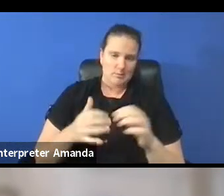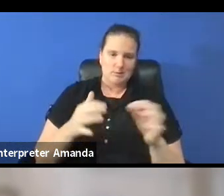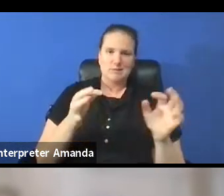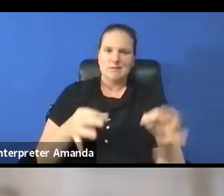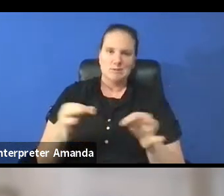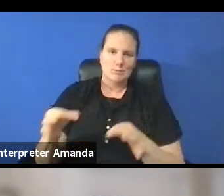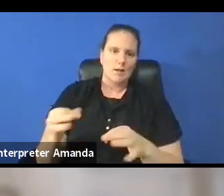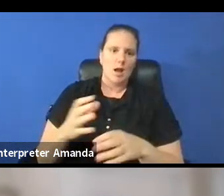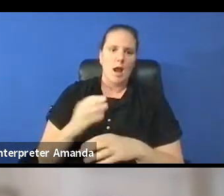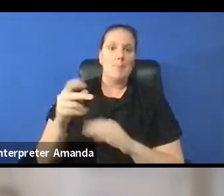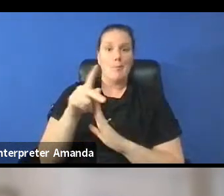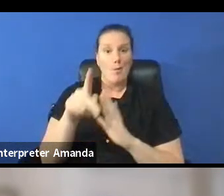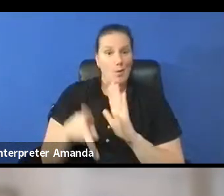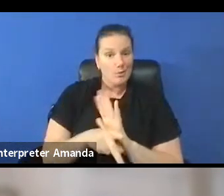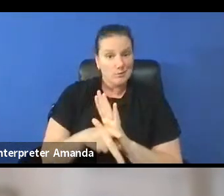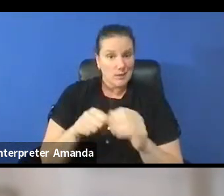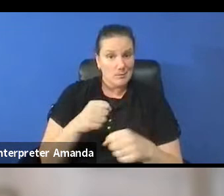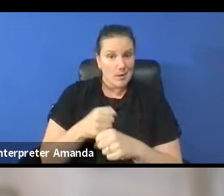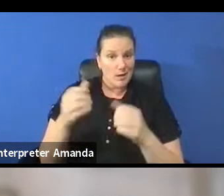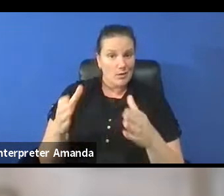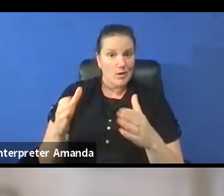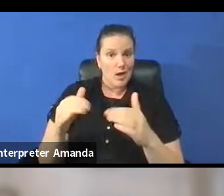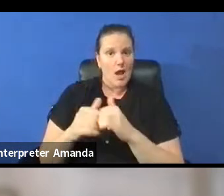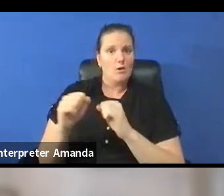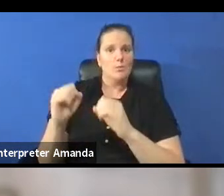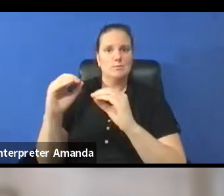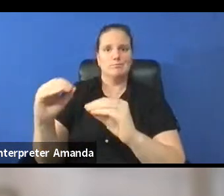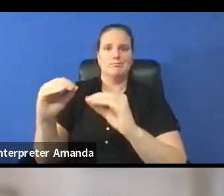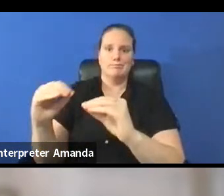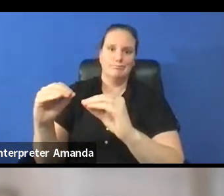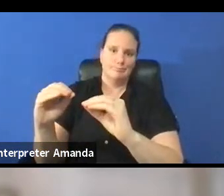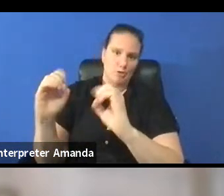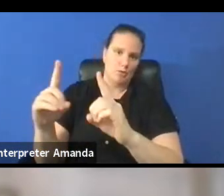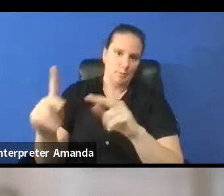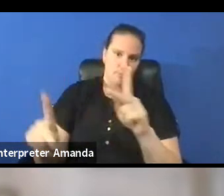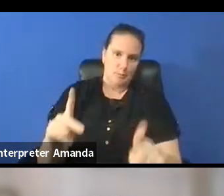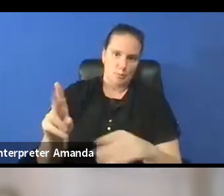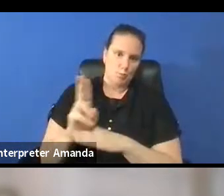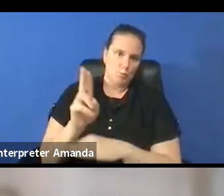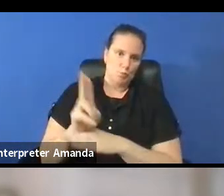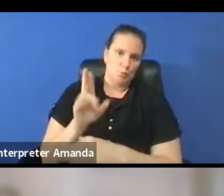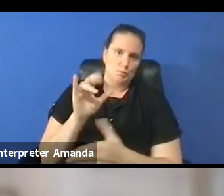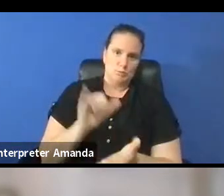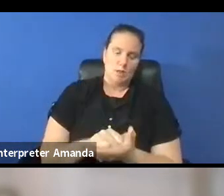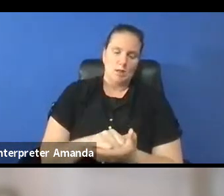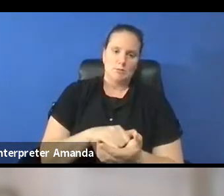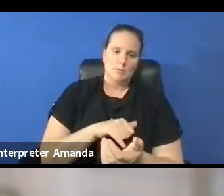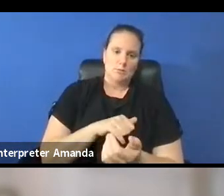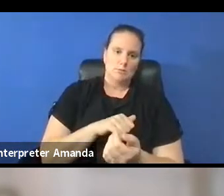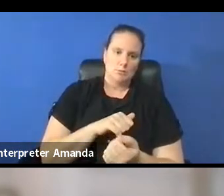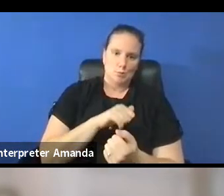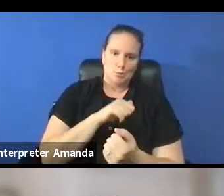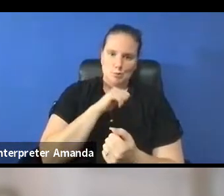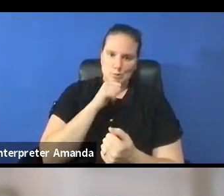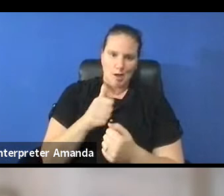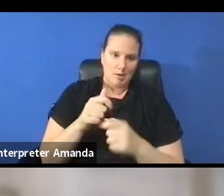as well as policy makers? How can we educate folks to utilize it so that it doesn't just hinge on someone from the equity